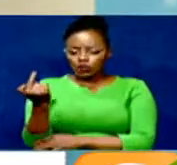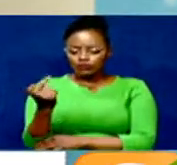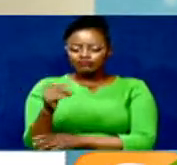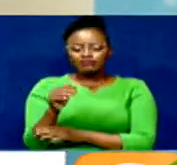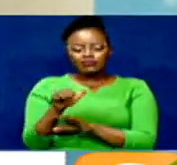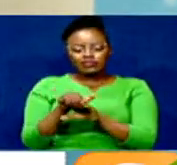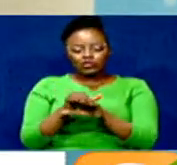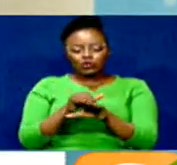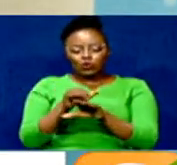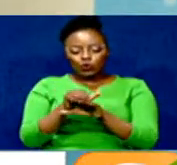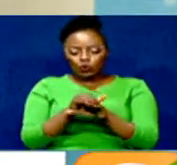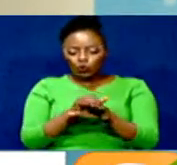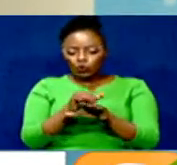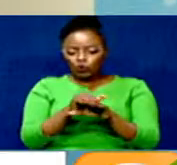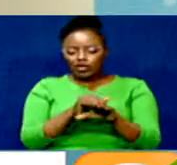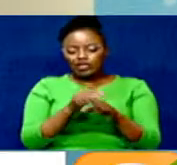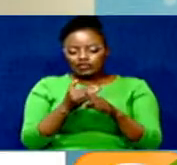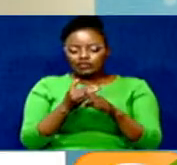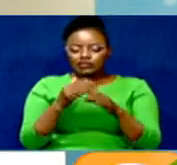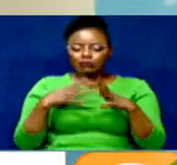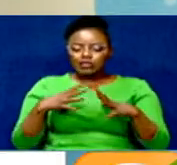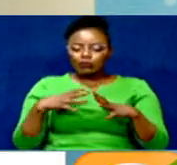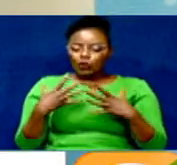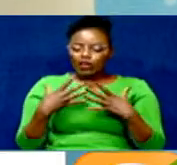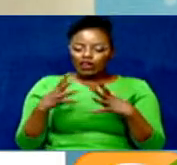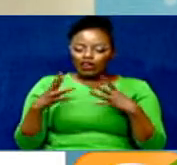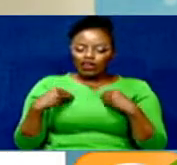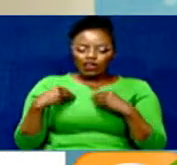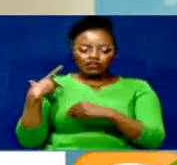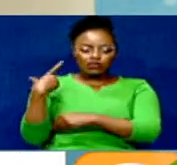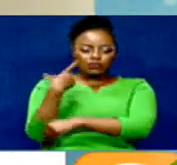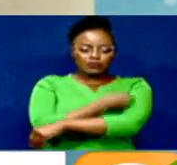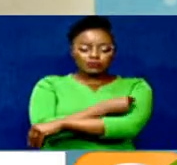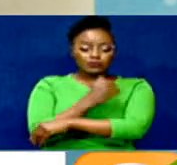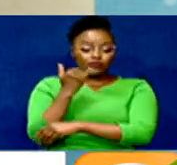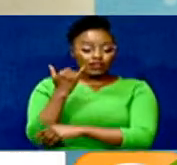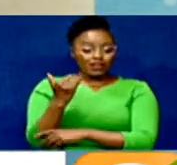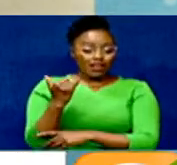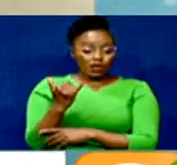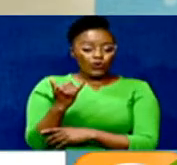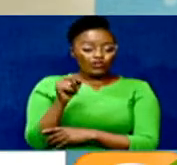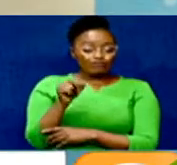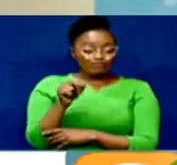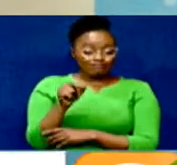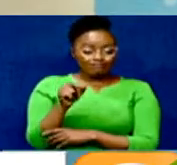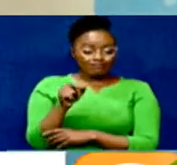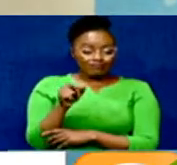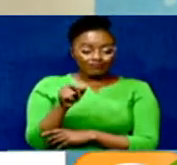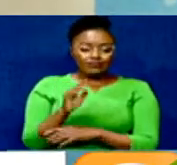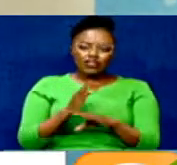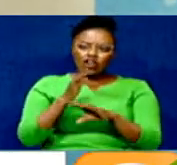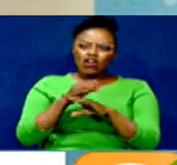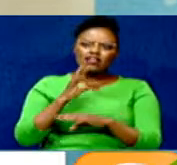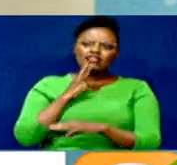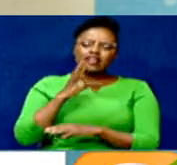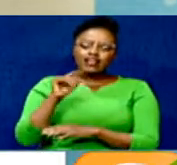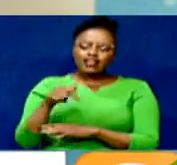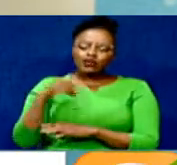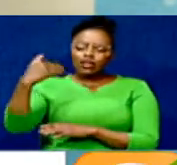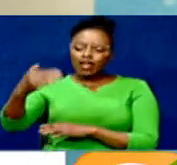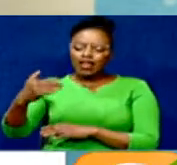uptick of vaccination rates that we have are from over 300,000 per